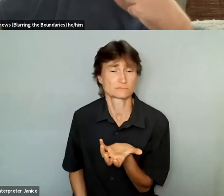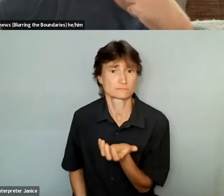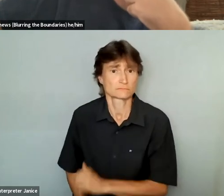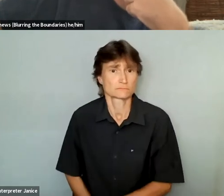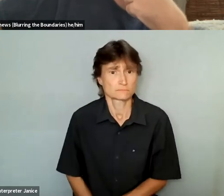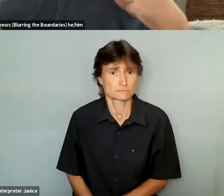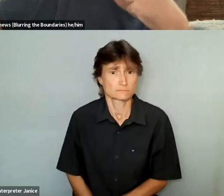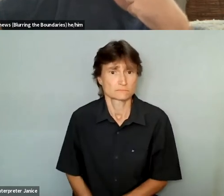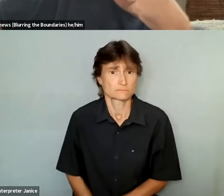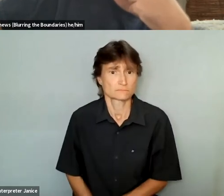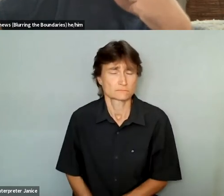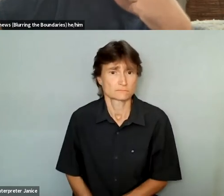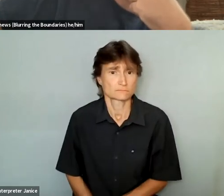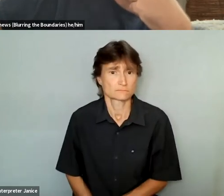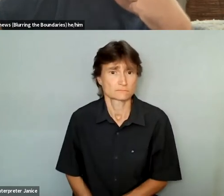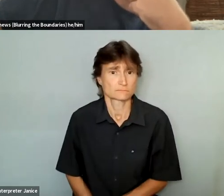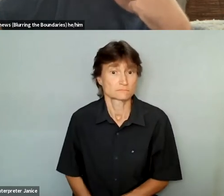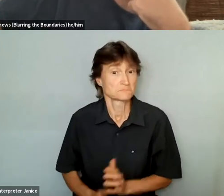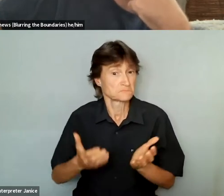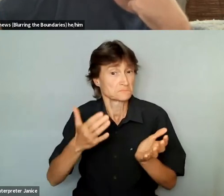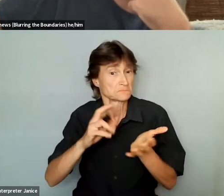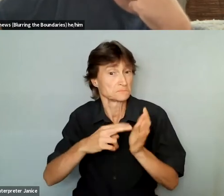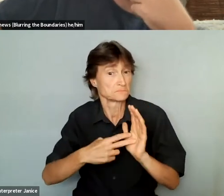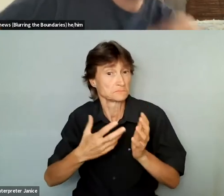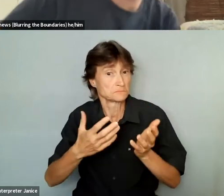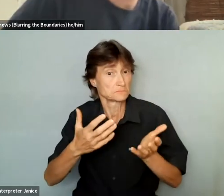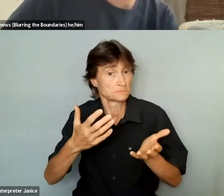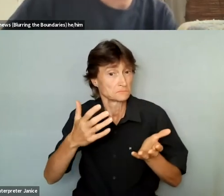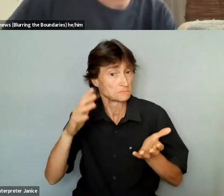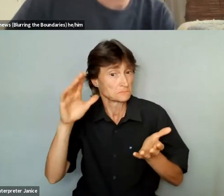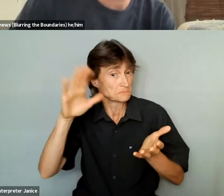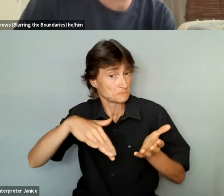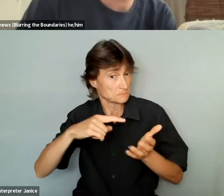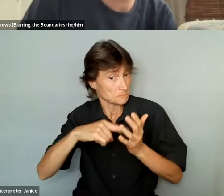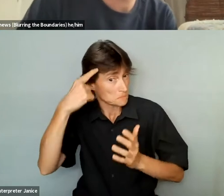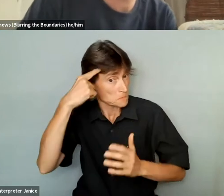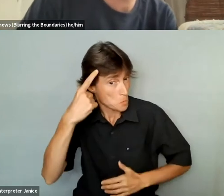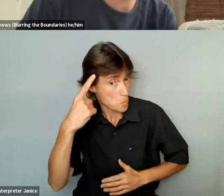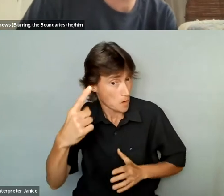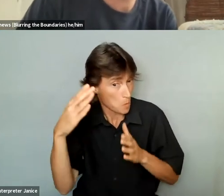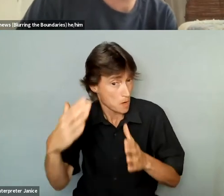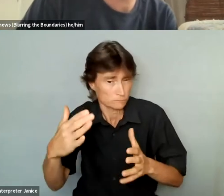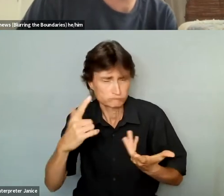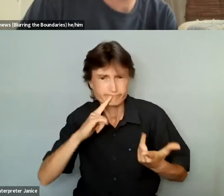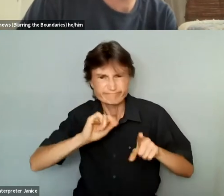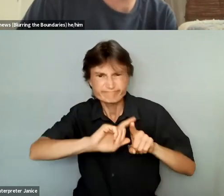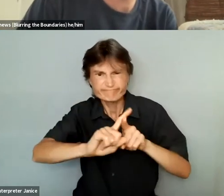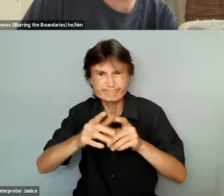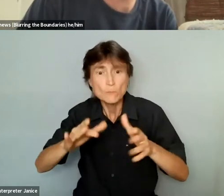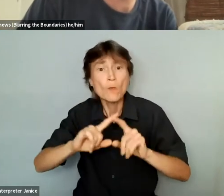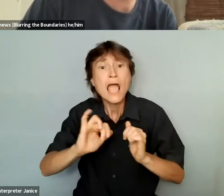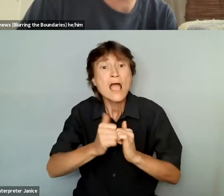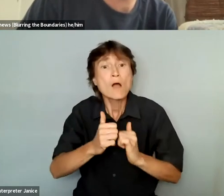that expression is not necessarily one directional, a specified recipe. The way I expressed